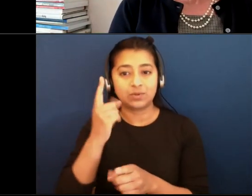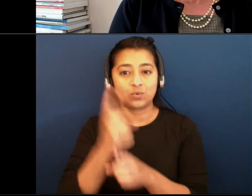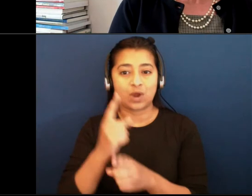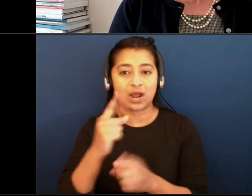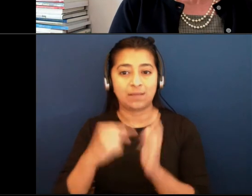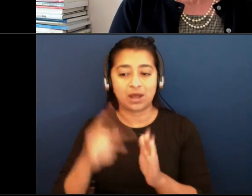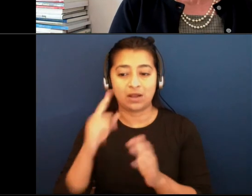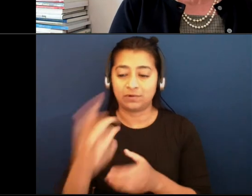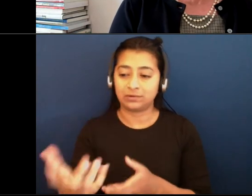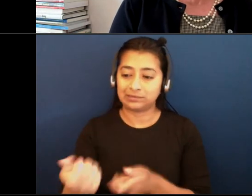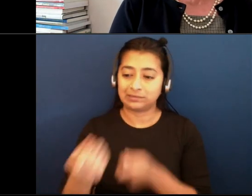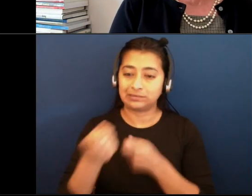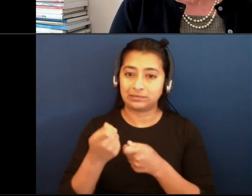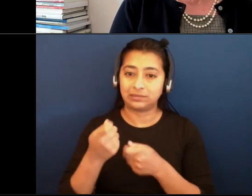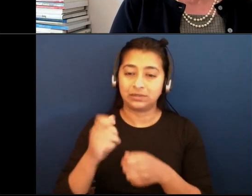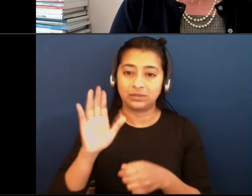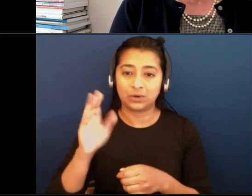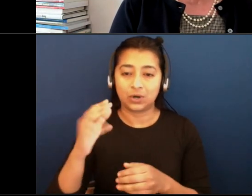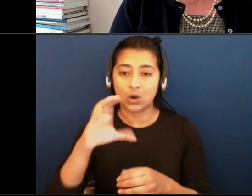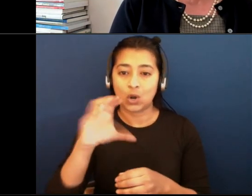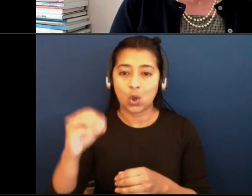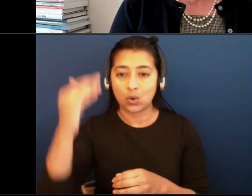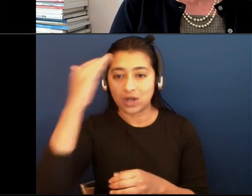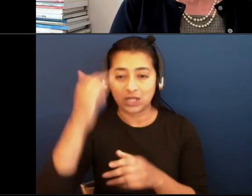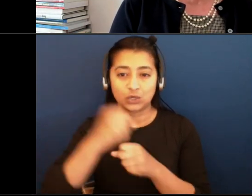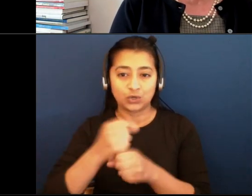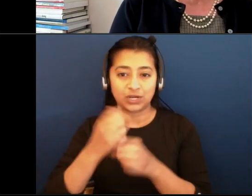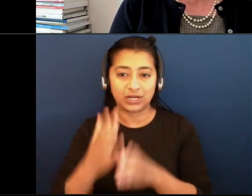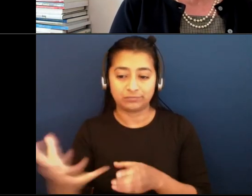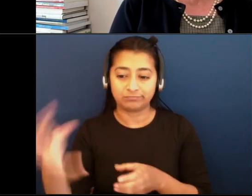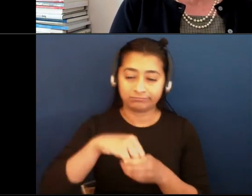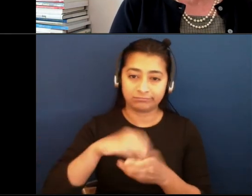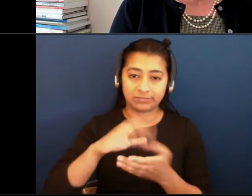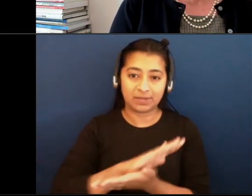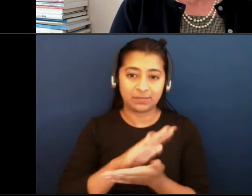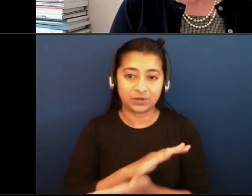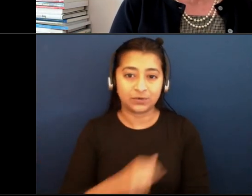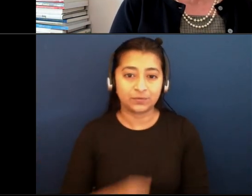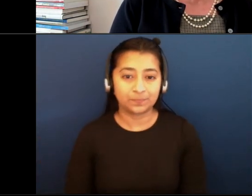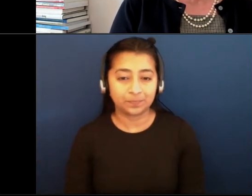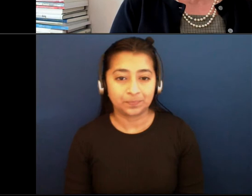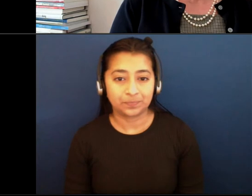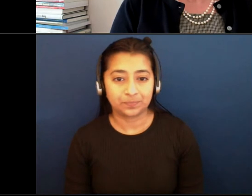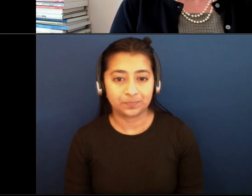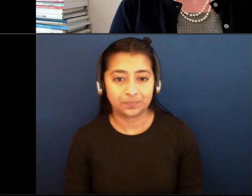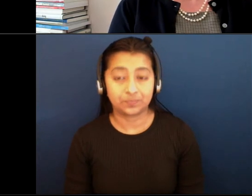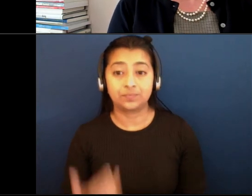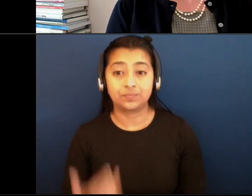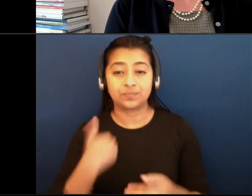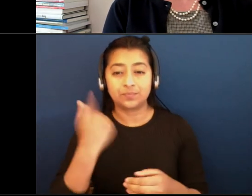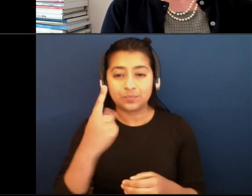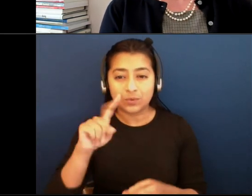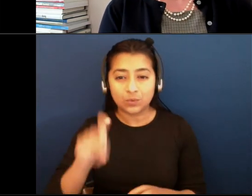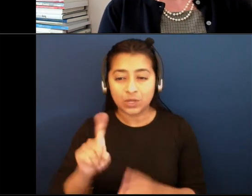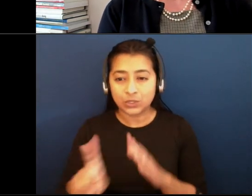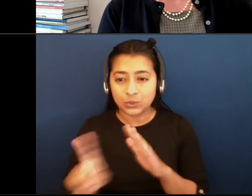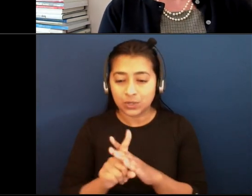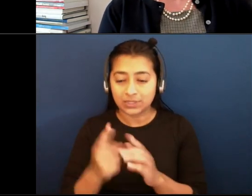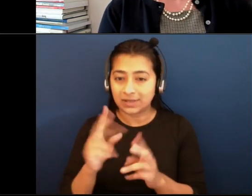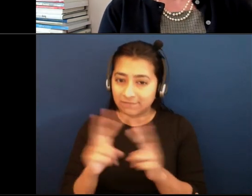your co-knowledge creators. Yeah, yeah. So there's one question that came in that is a very